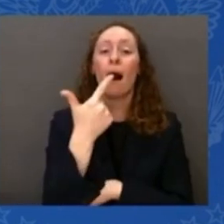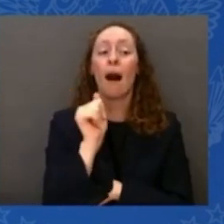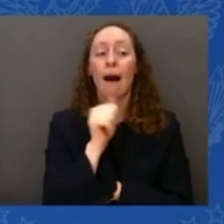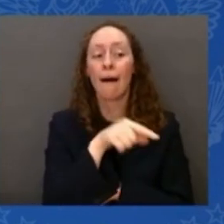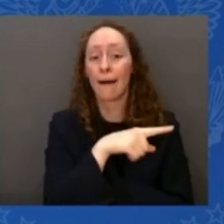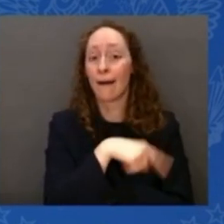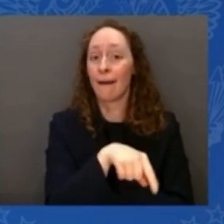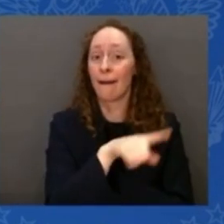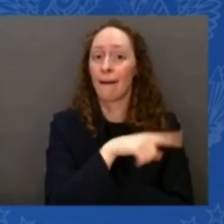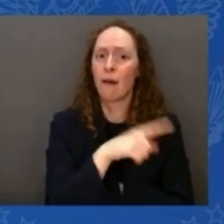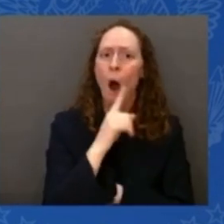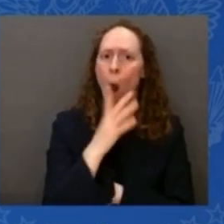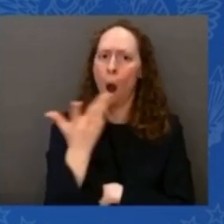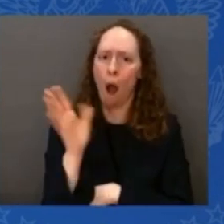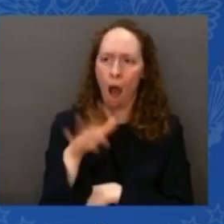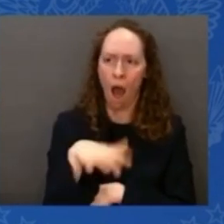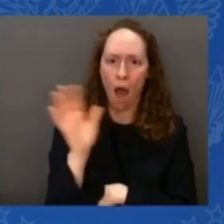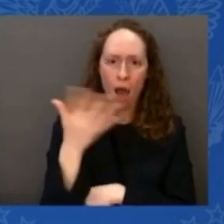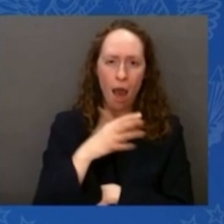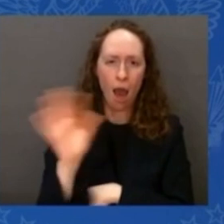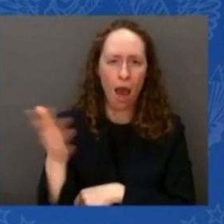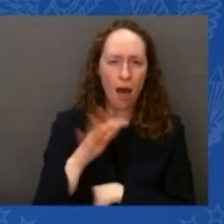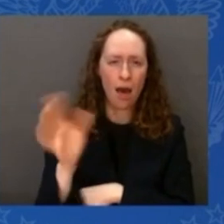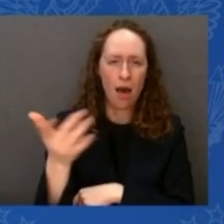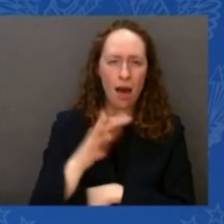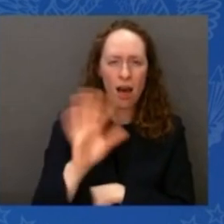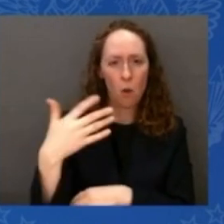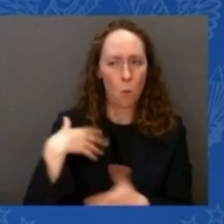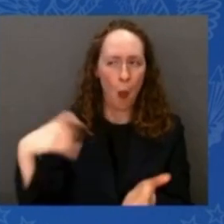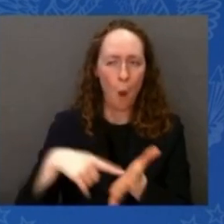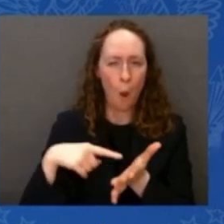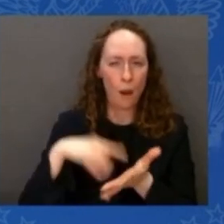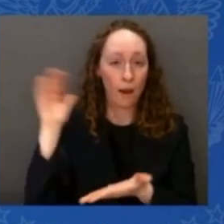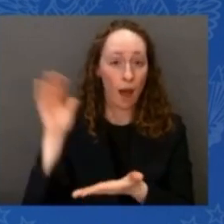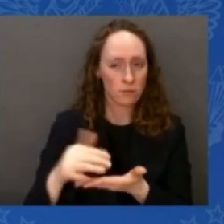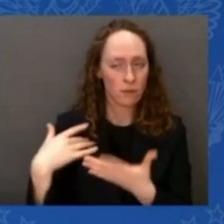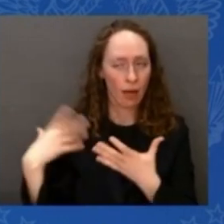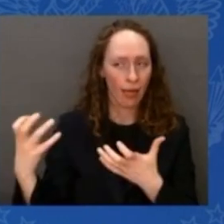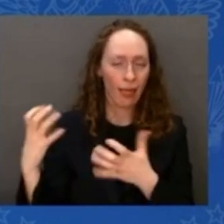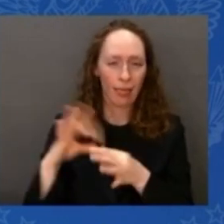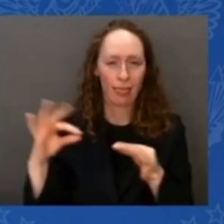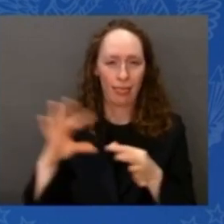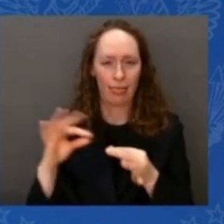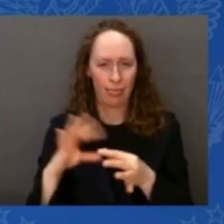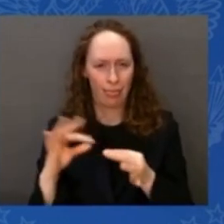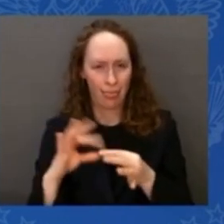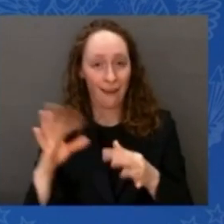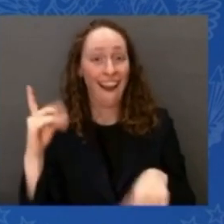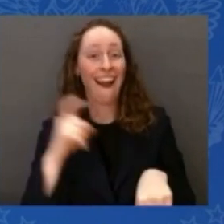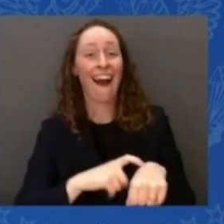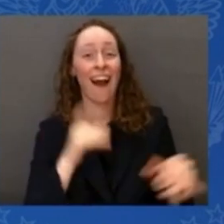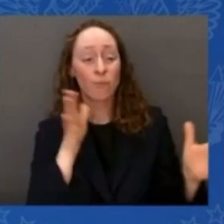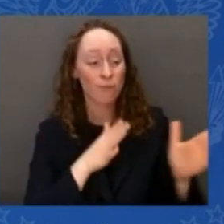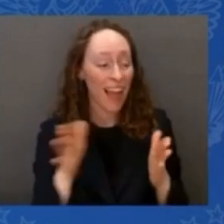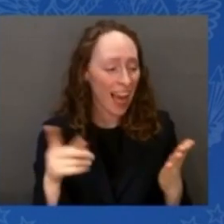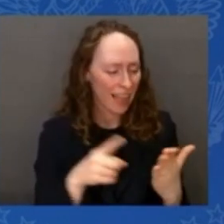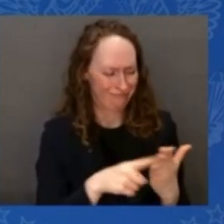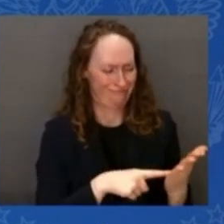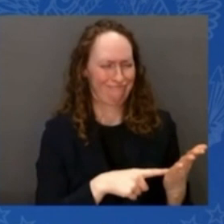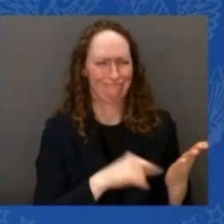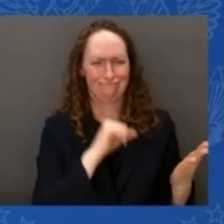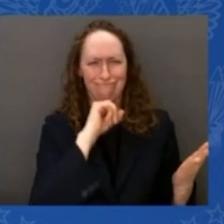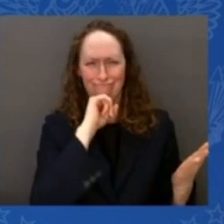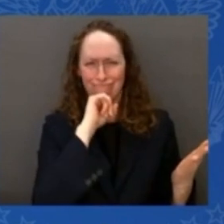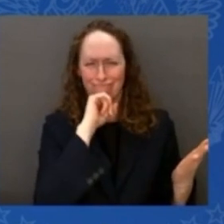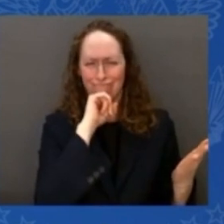Based on what we know so far, they could change their minds. Their plans would explode the deficit, increasing it more than $3 trillion over the next